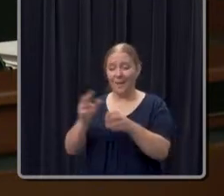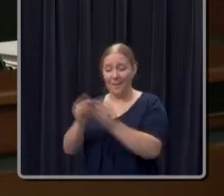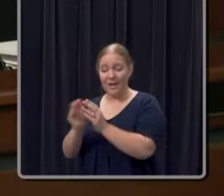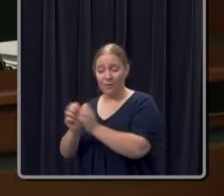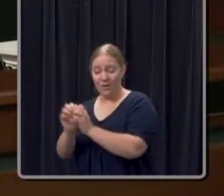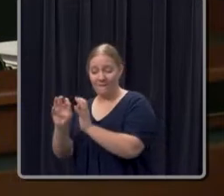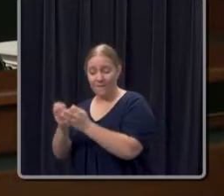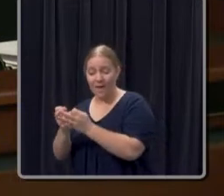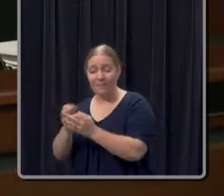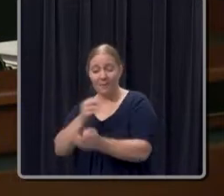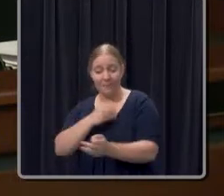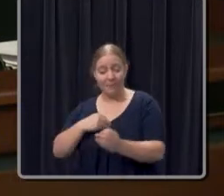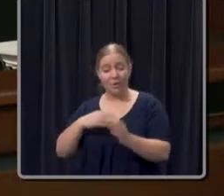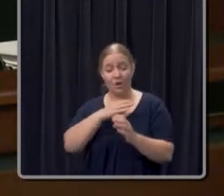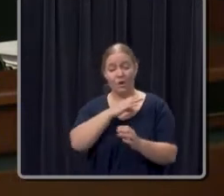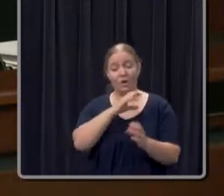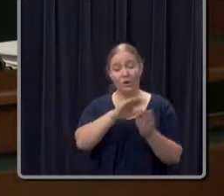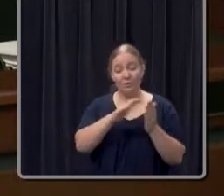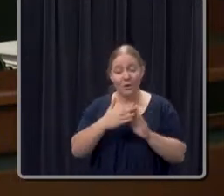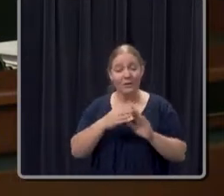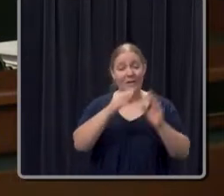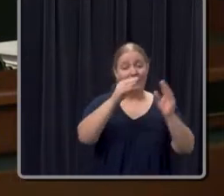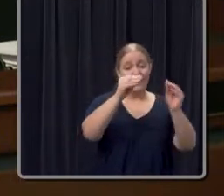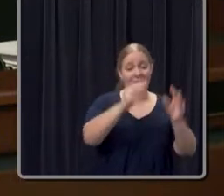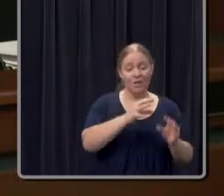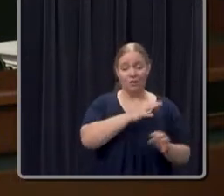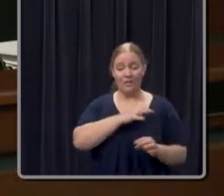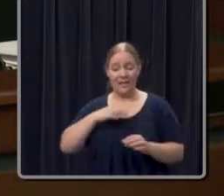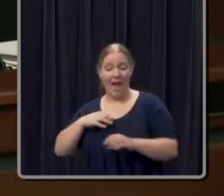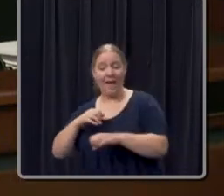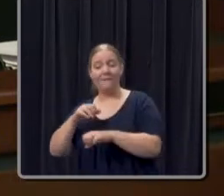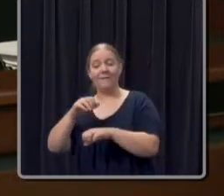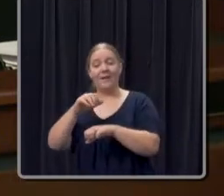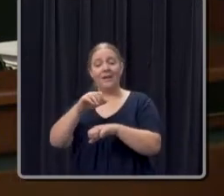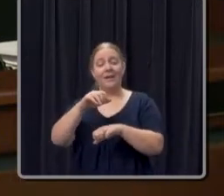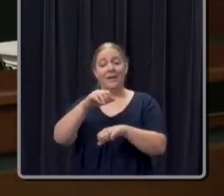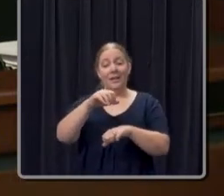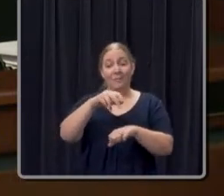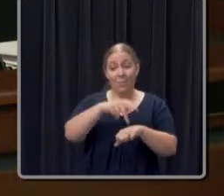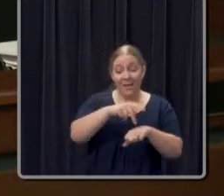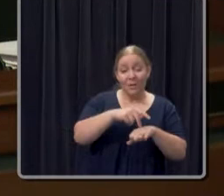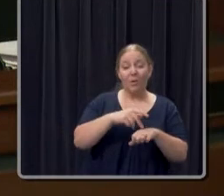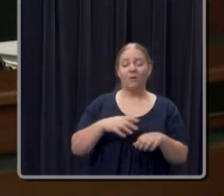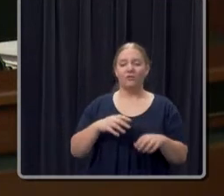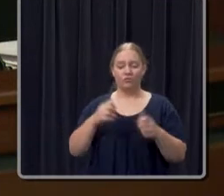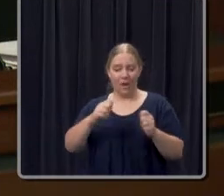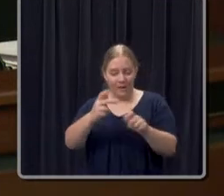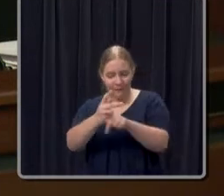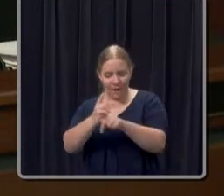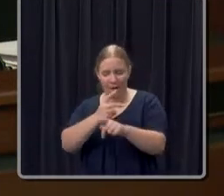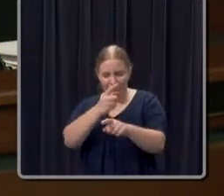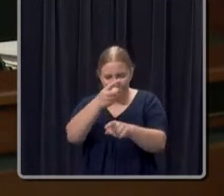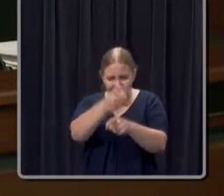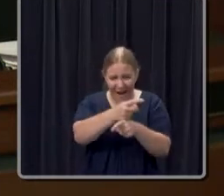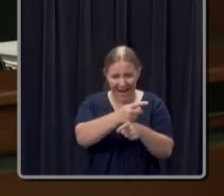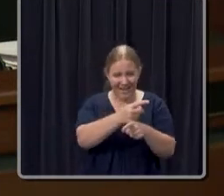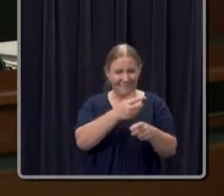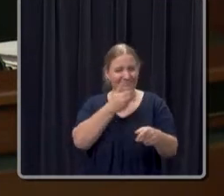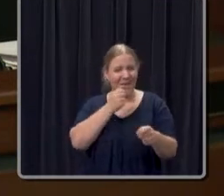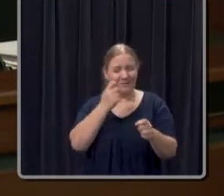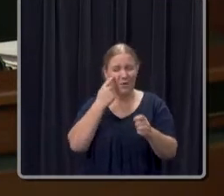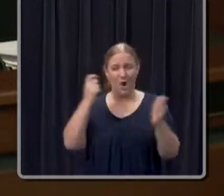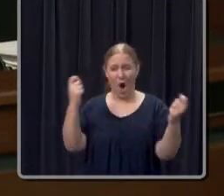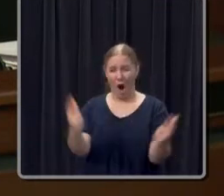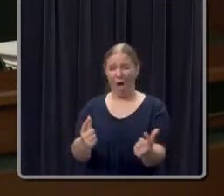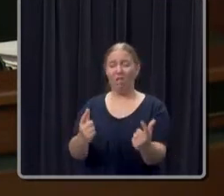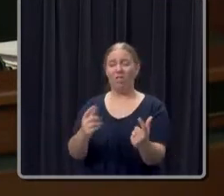the community, the teachers, the staff, administrators, to try and find something that's right and best for all of us in Olathe.